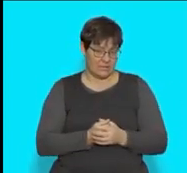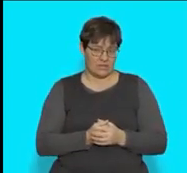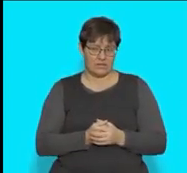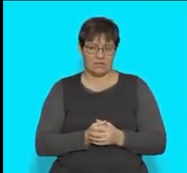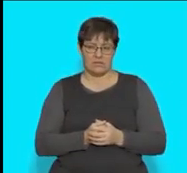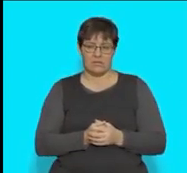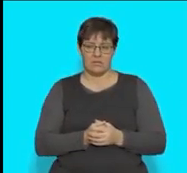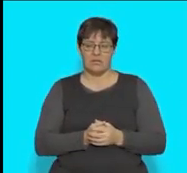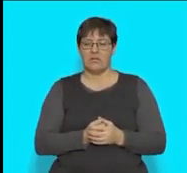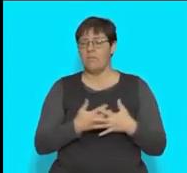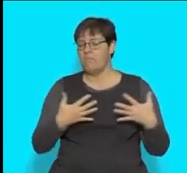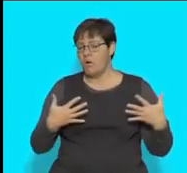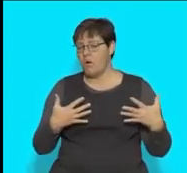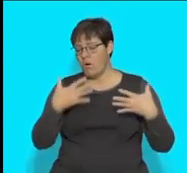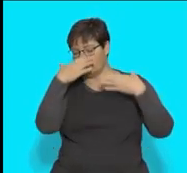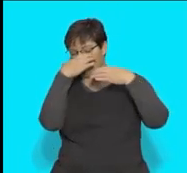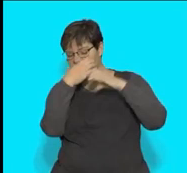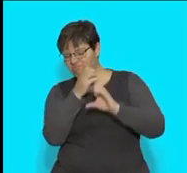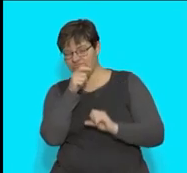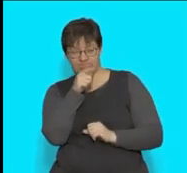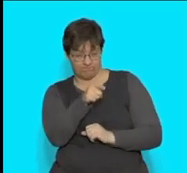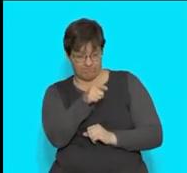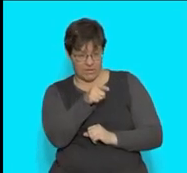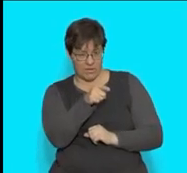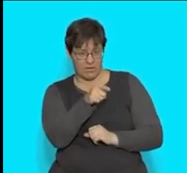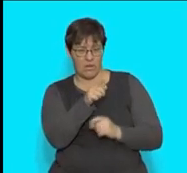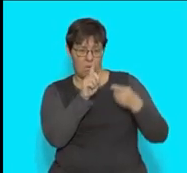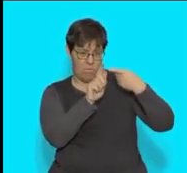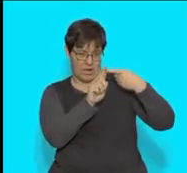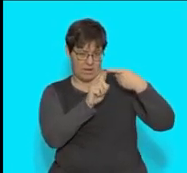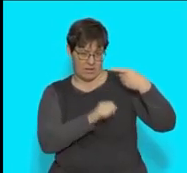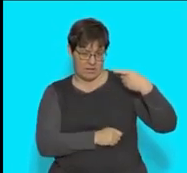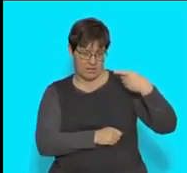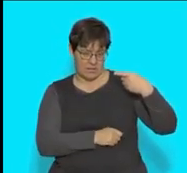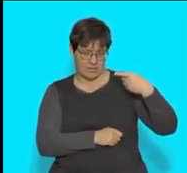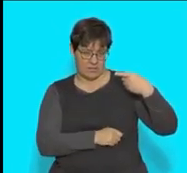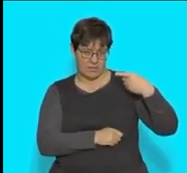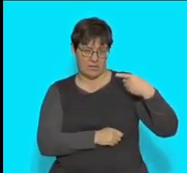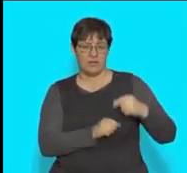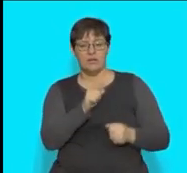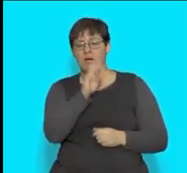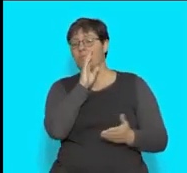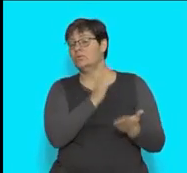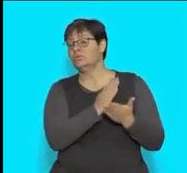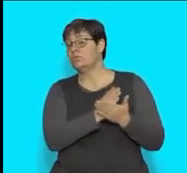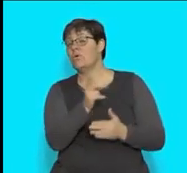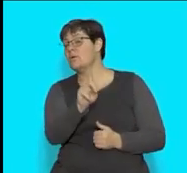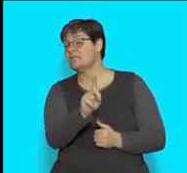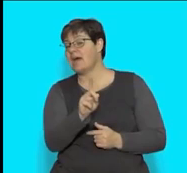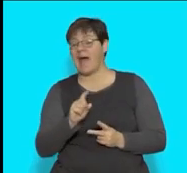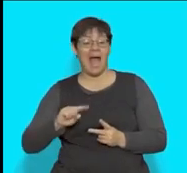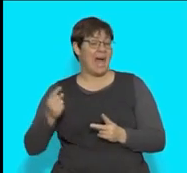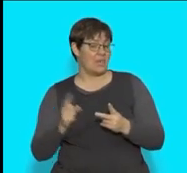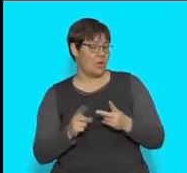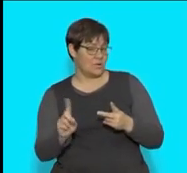we are paying very much tribute to only one of those organs. I'm sure you can guess